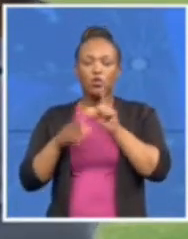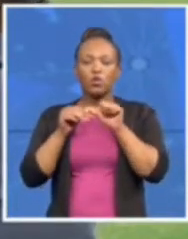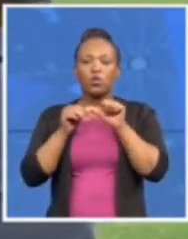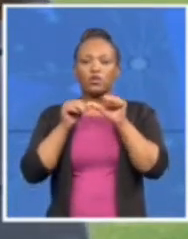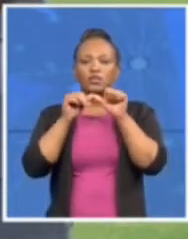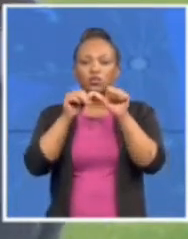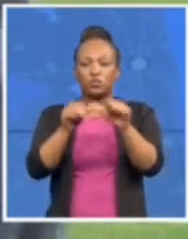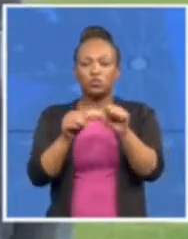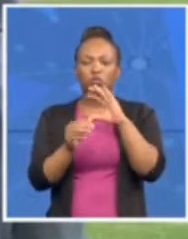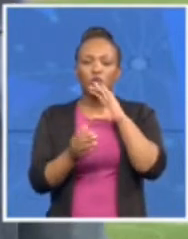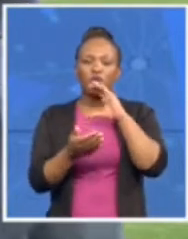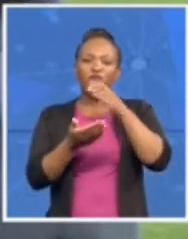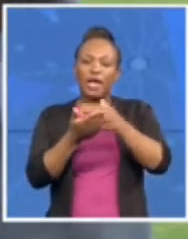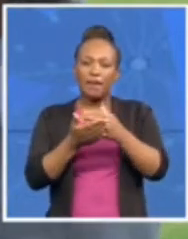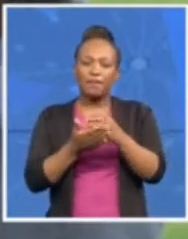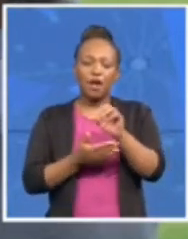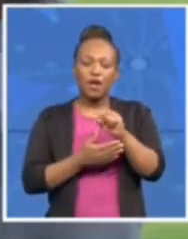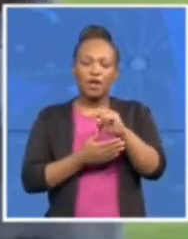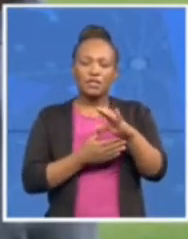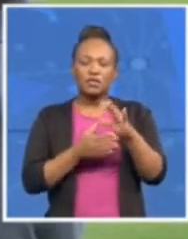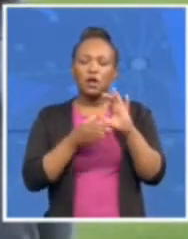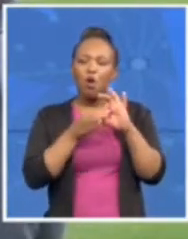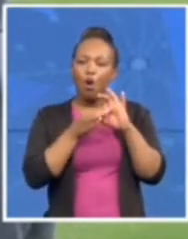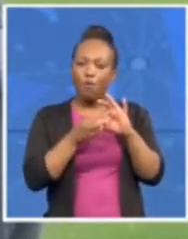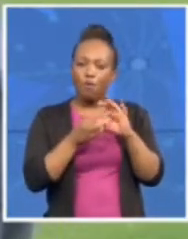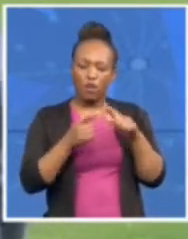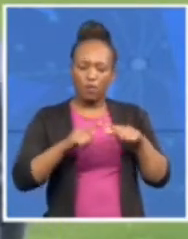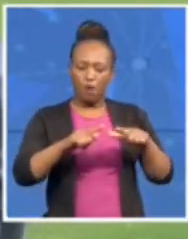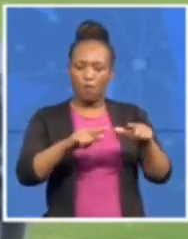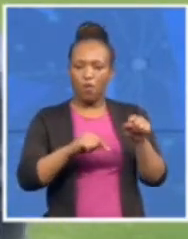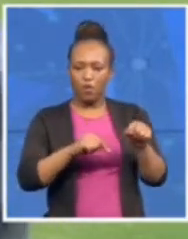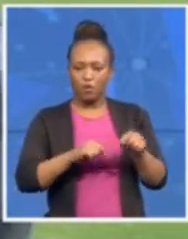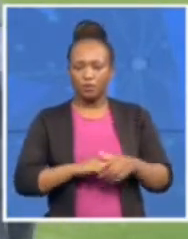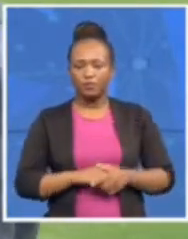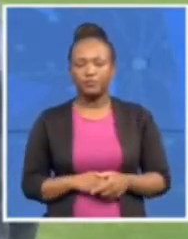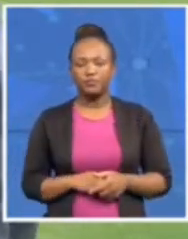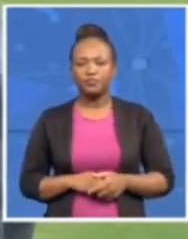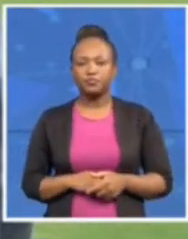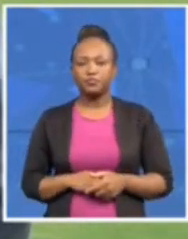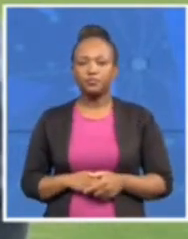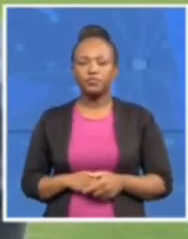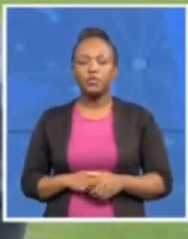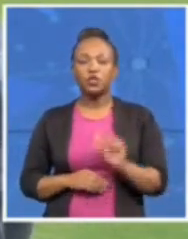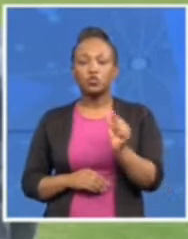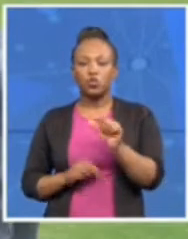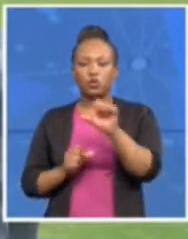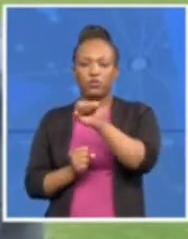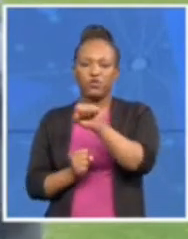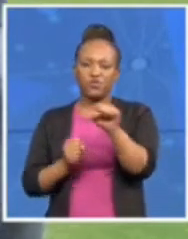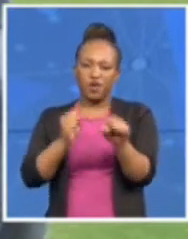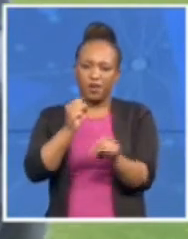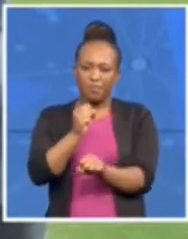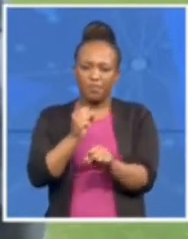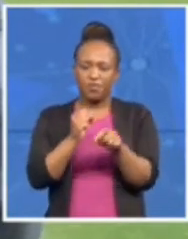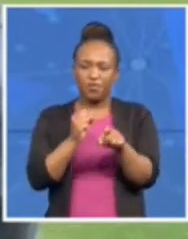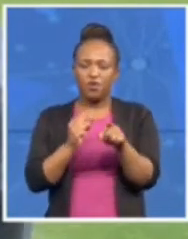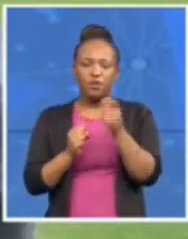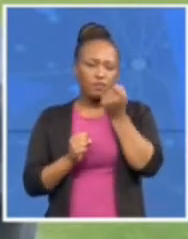the African National Congress. And Mrs. Lamulela, as we wrap, I understand COVID-19 regulations have been, you